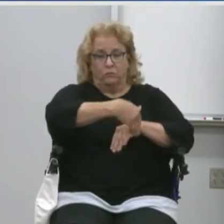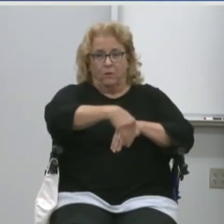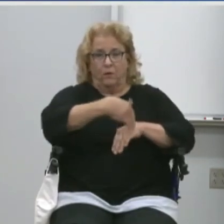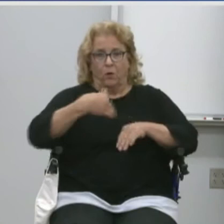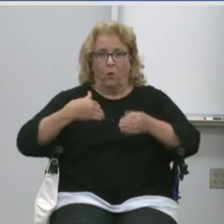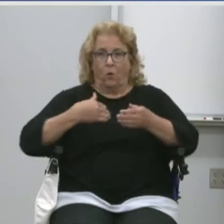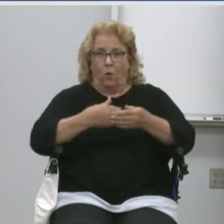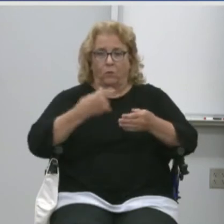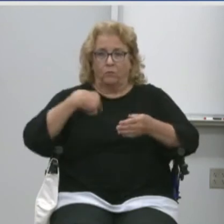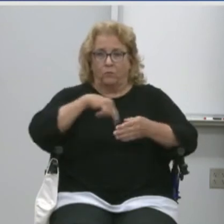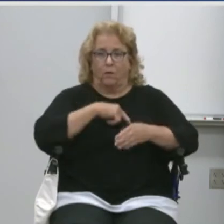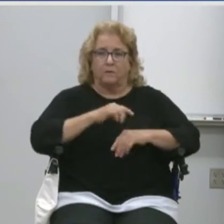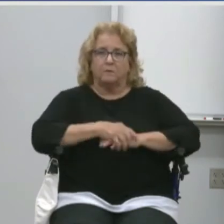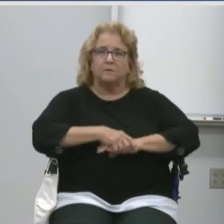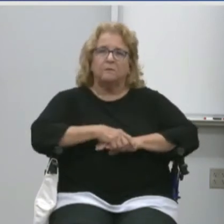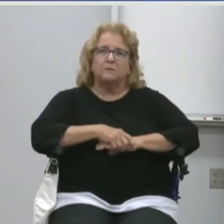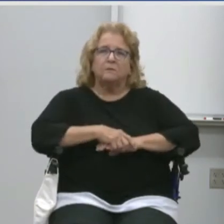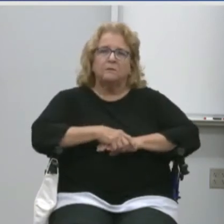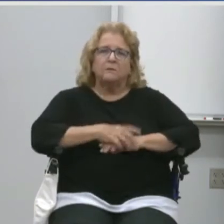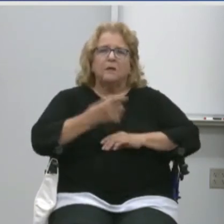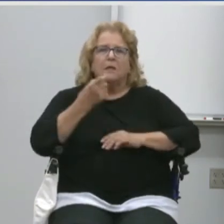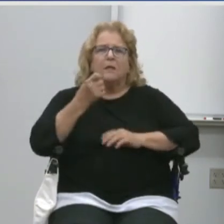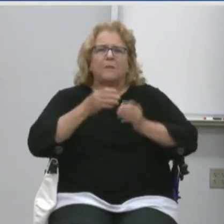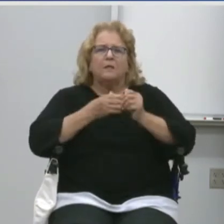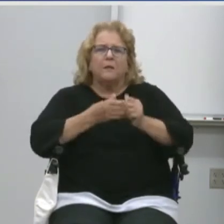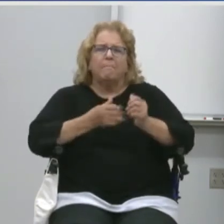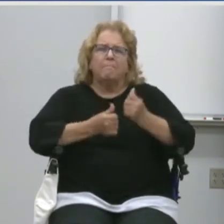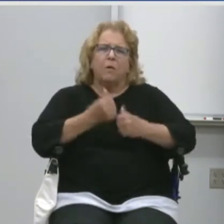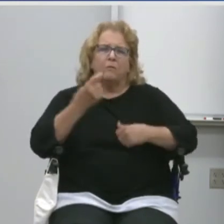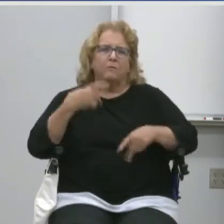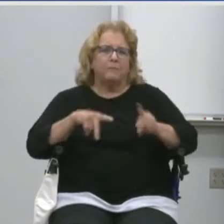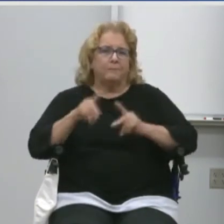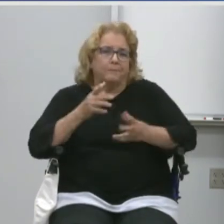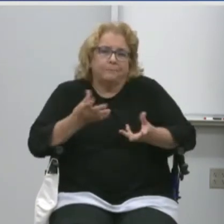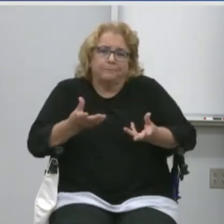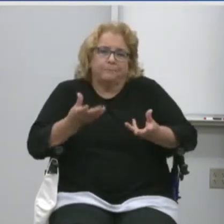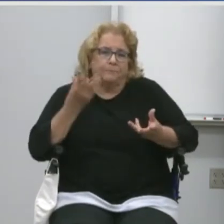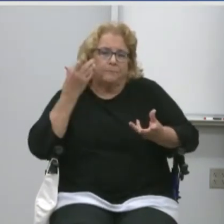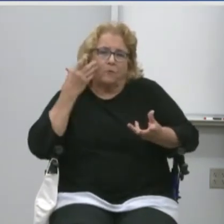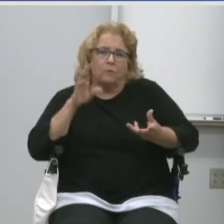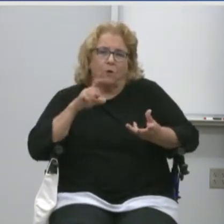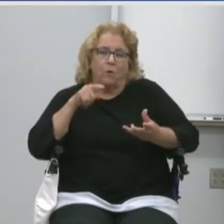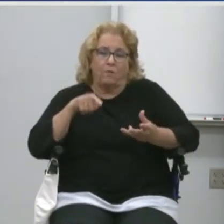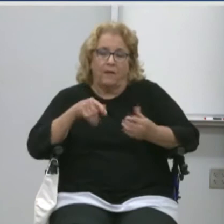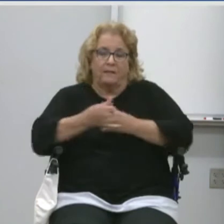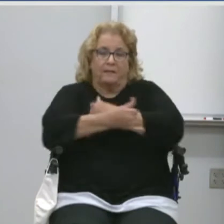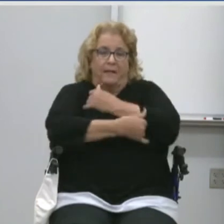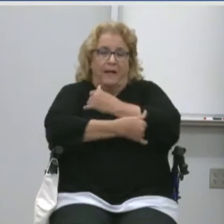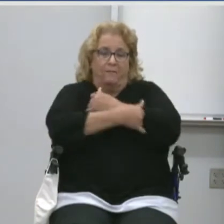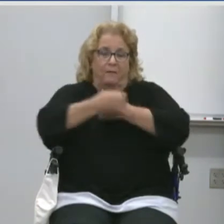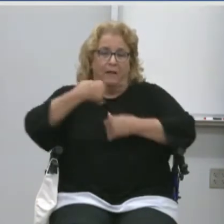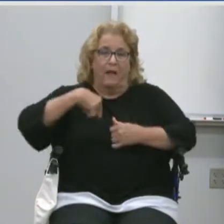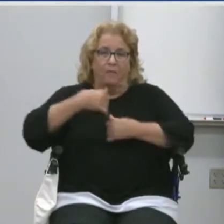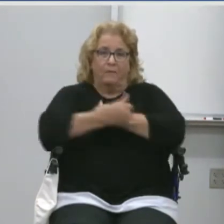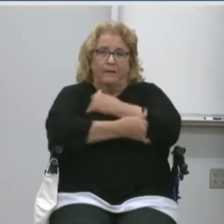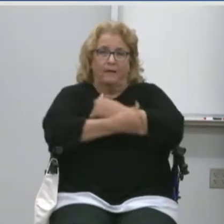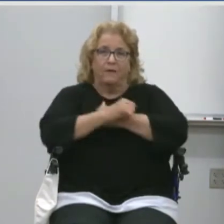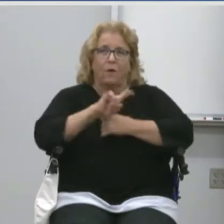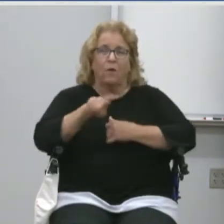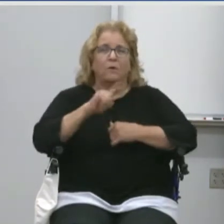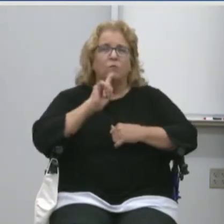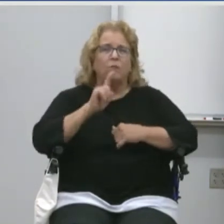As a little bit of a guide, most people may not realize this county, for the most part, has only ever